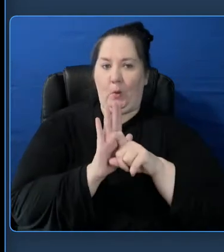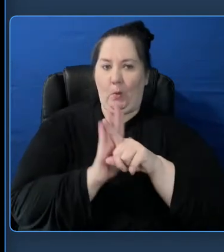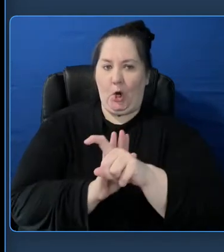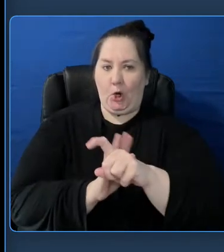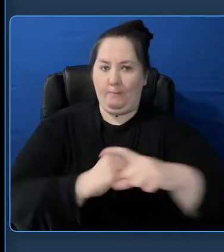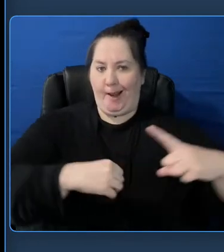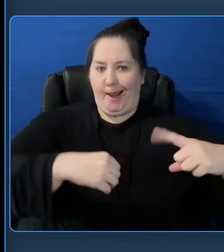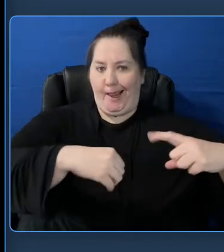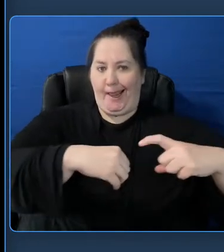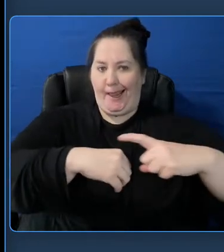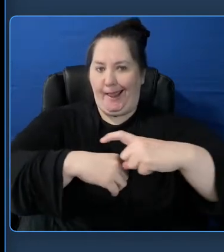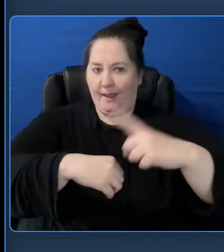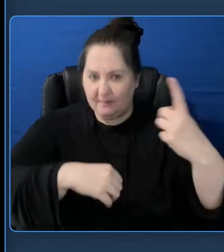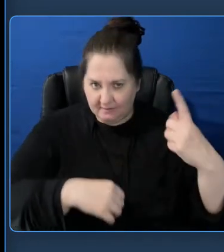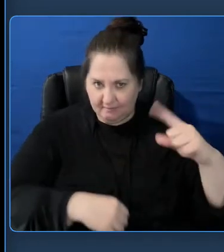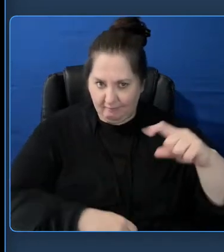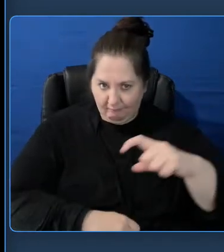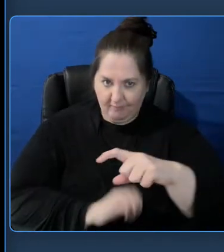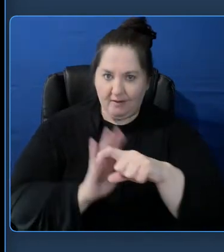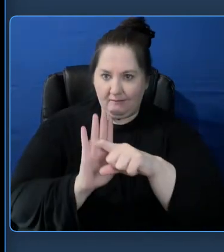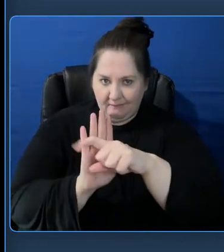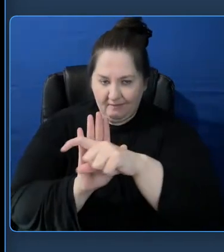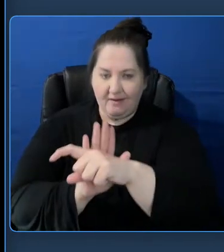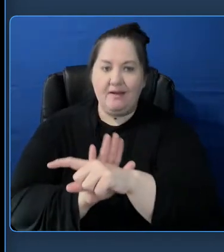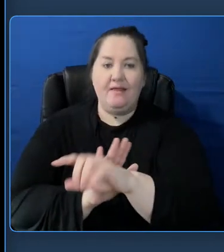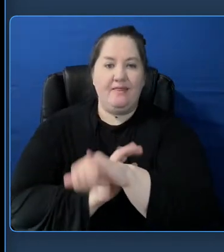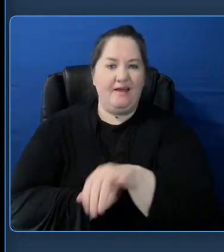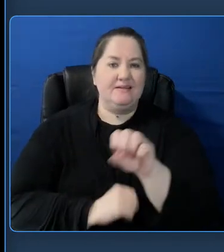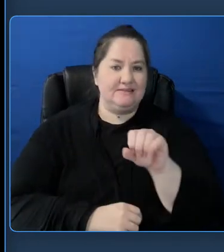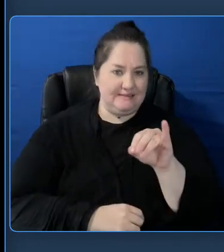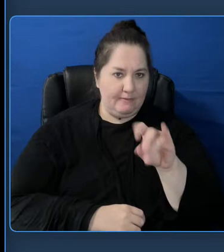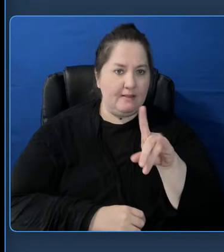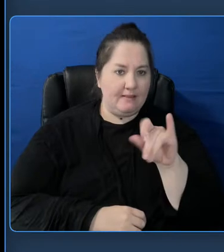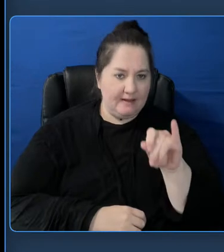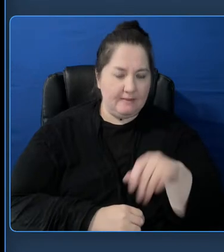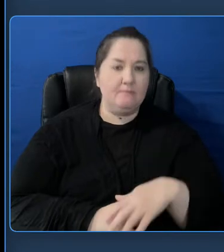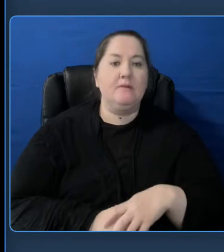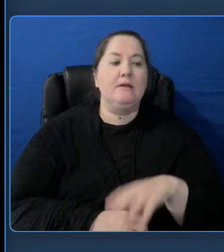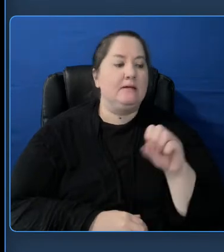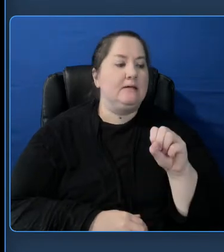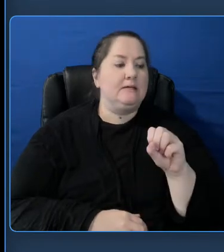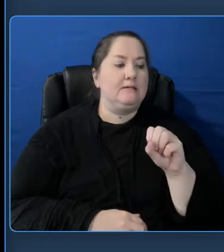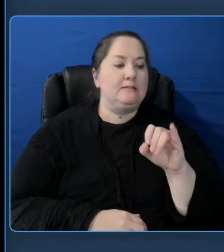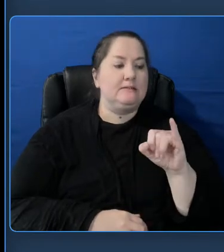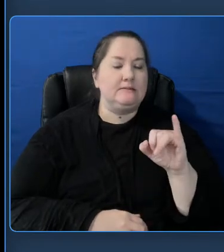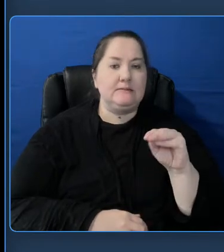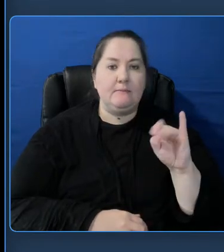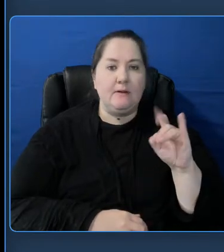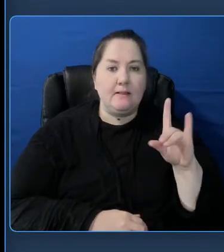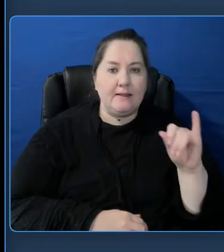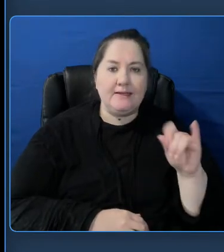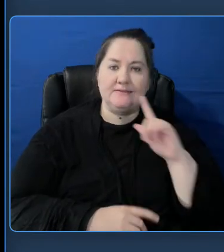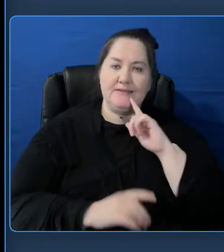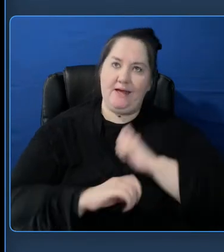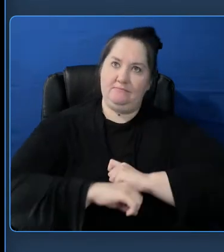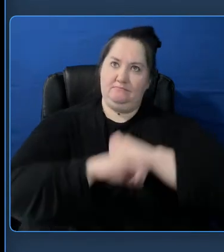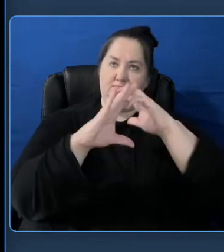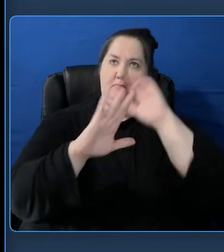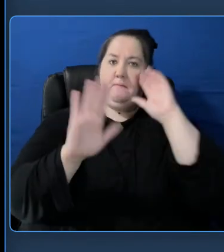worm, like a worm. That's a simile. And similes can paint pictures.